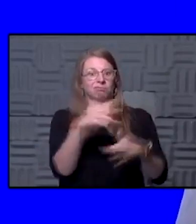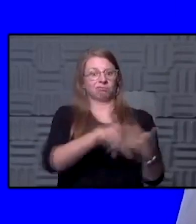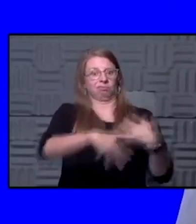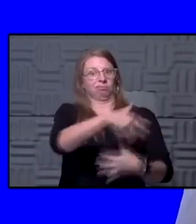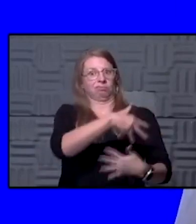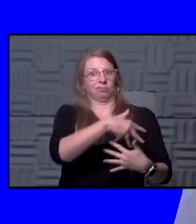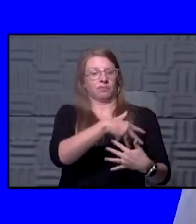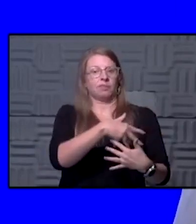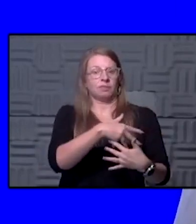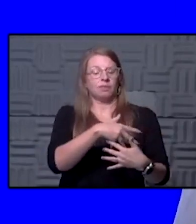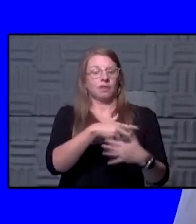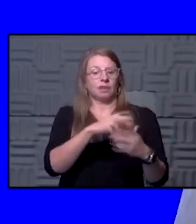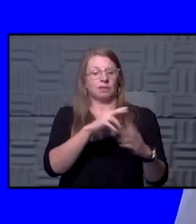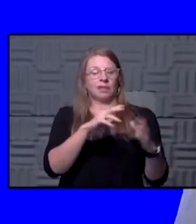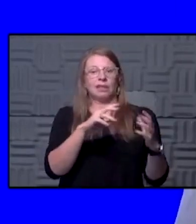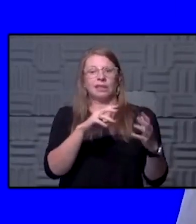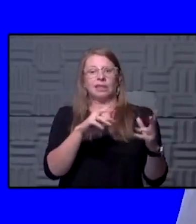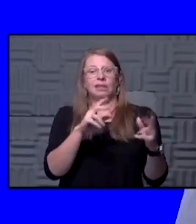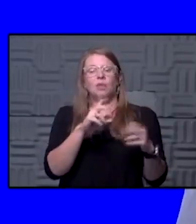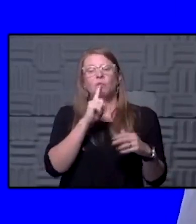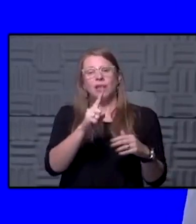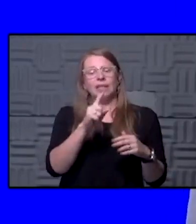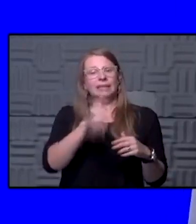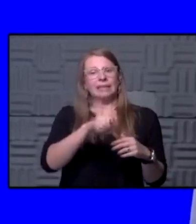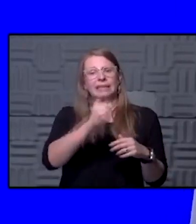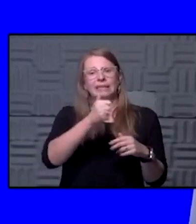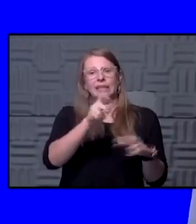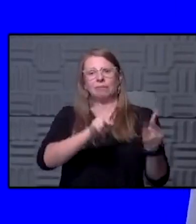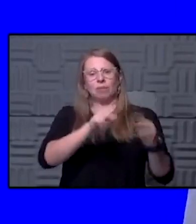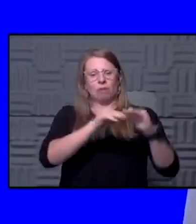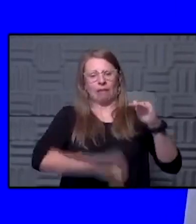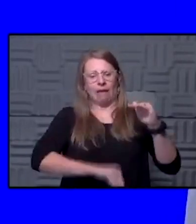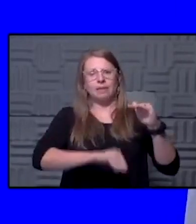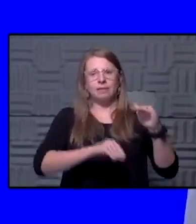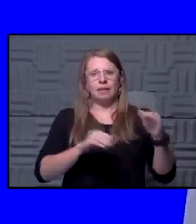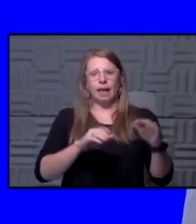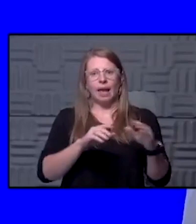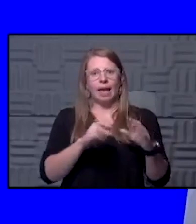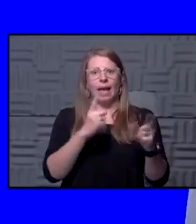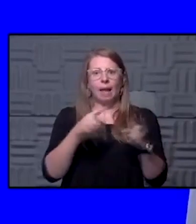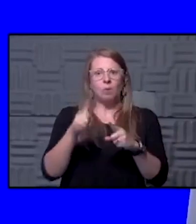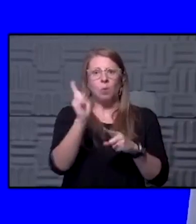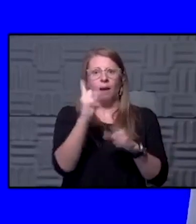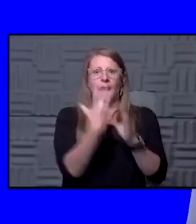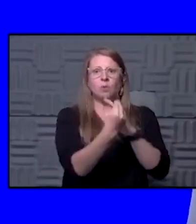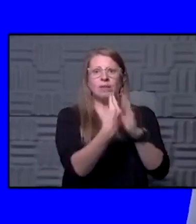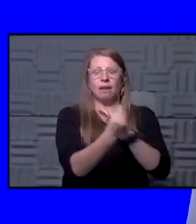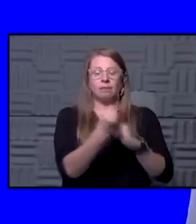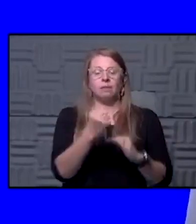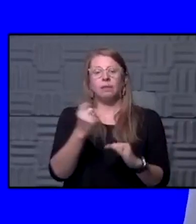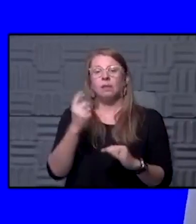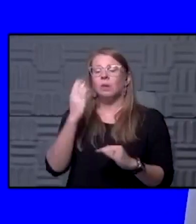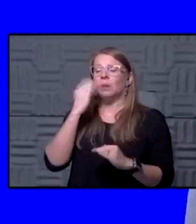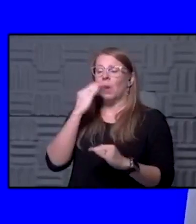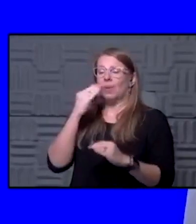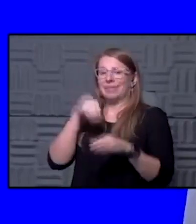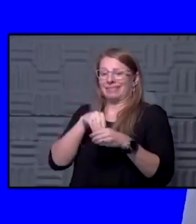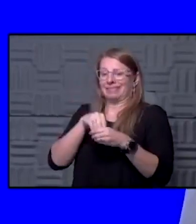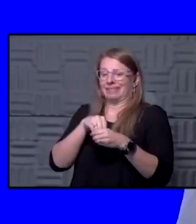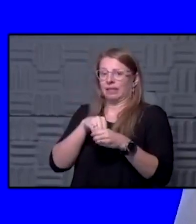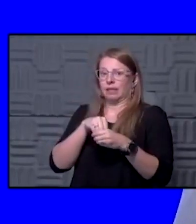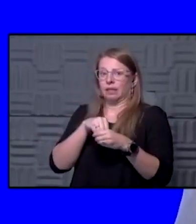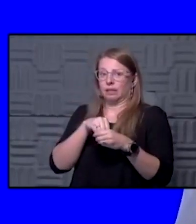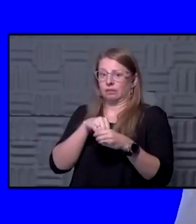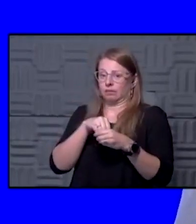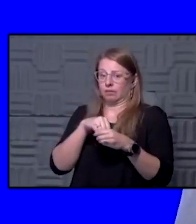we said, meet in groups of 10 or less, those were outdoors. I think that helped a lot compared to, we know that indoors, especially the